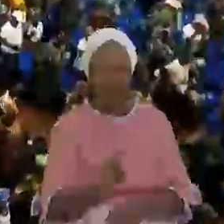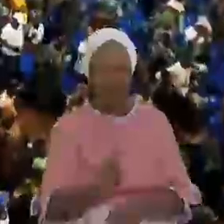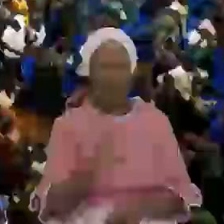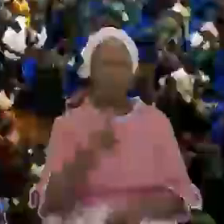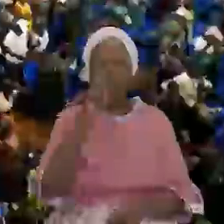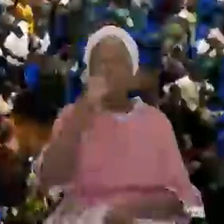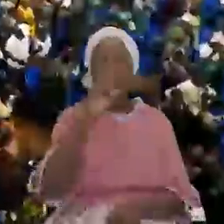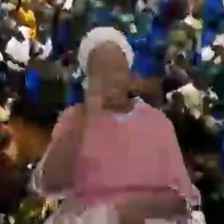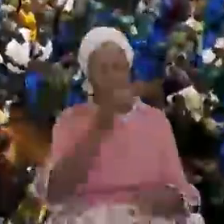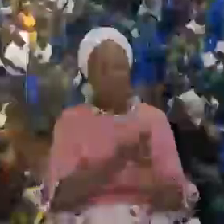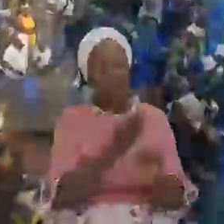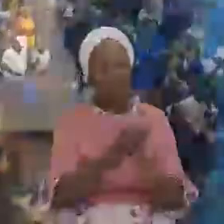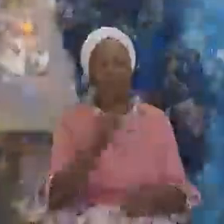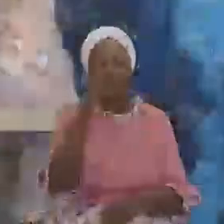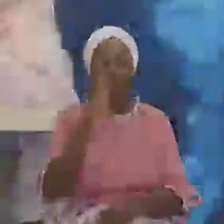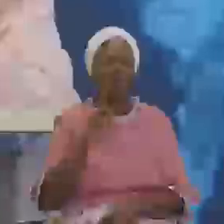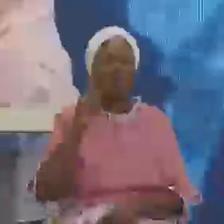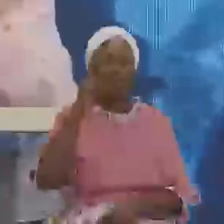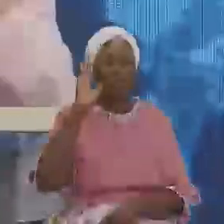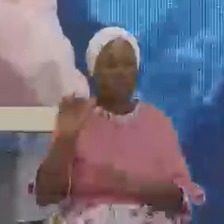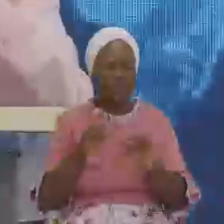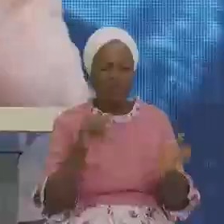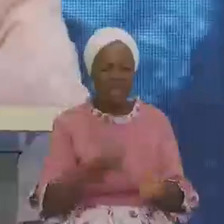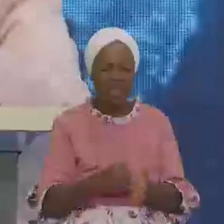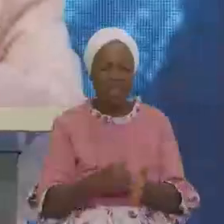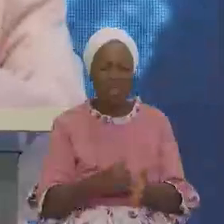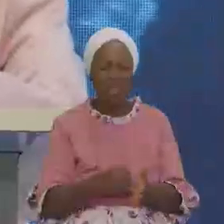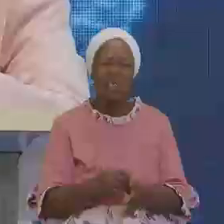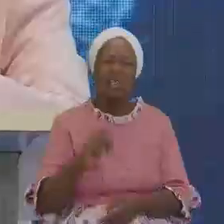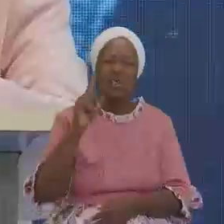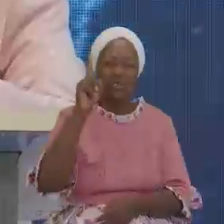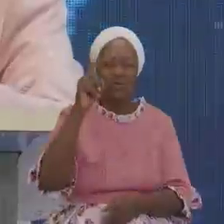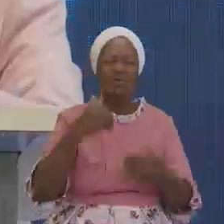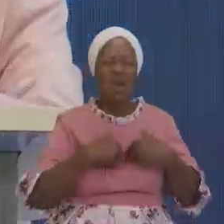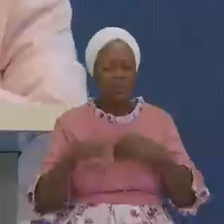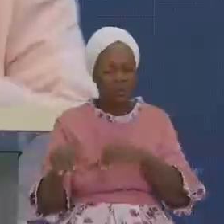God. You will do it. You have done